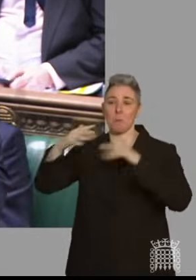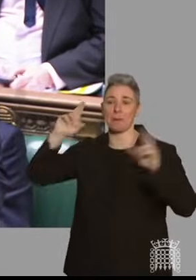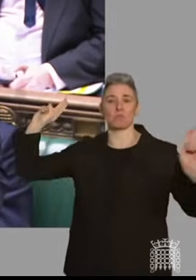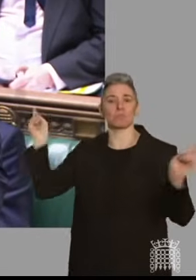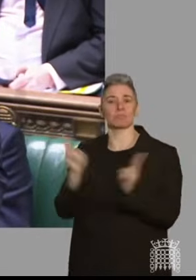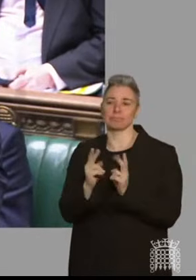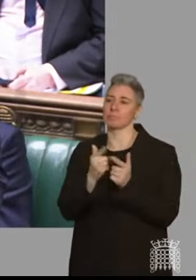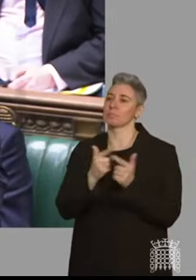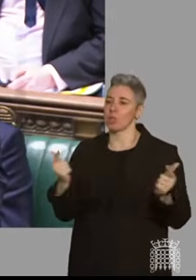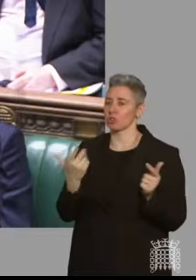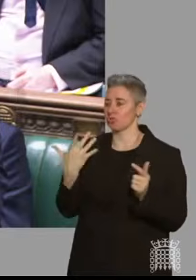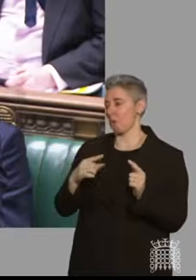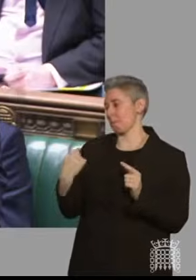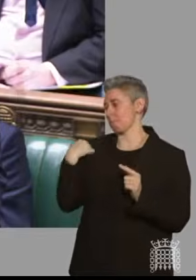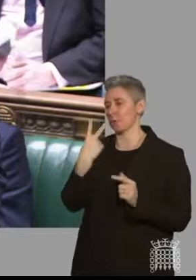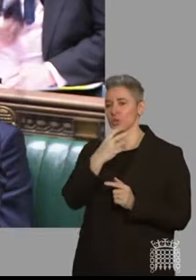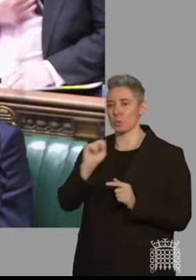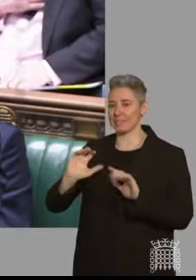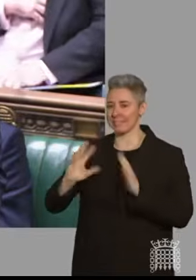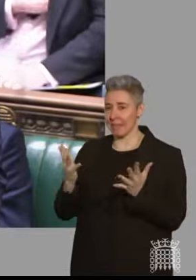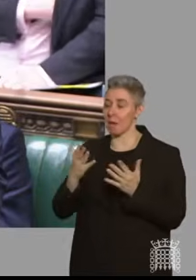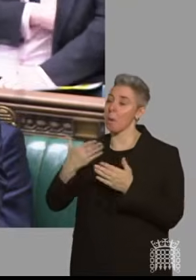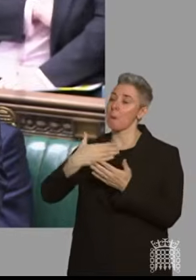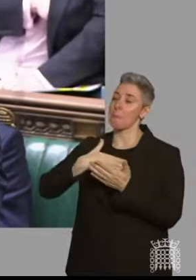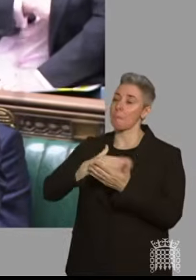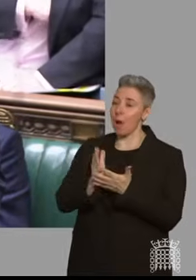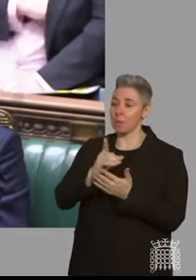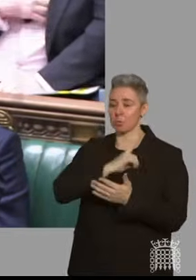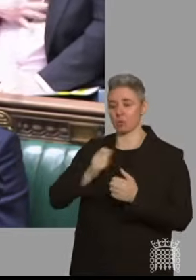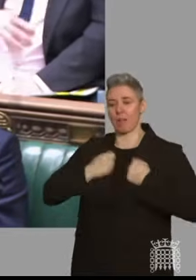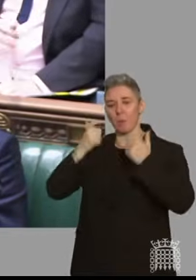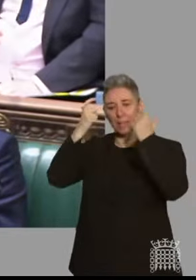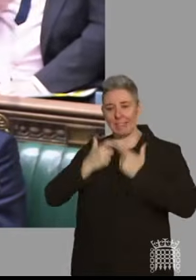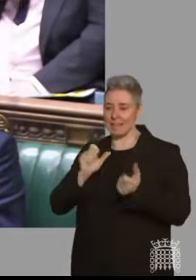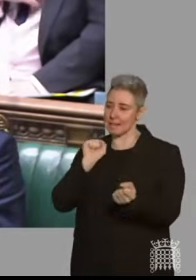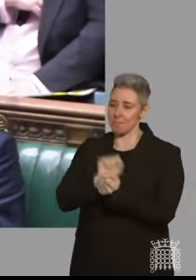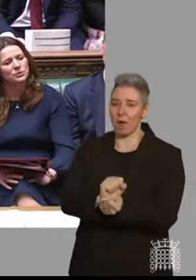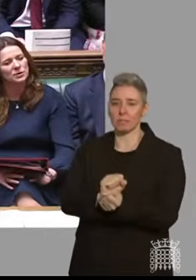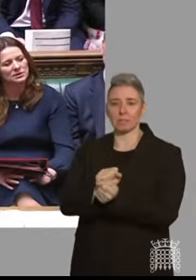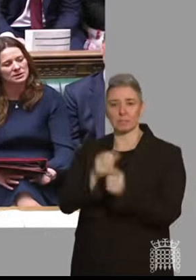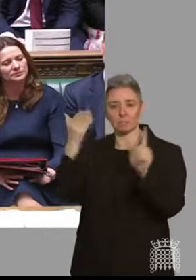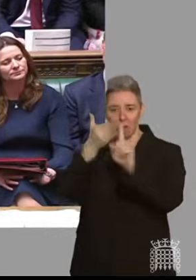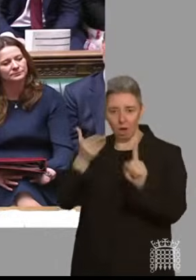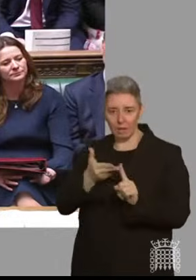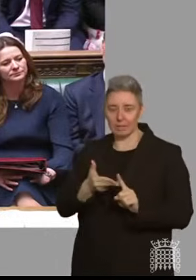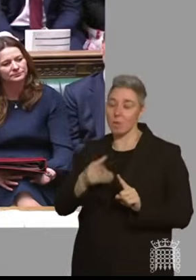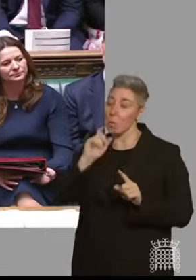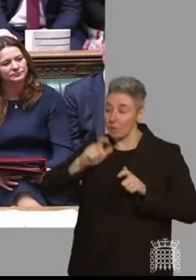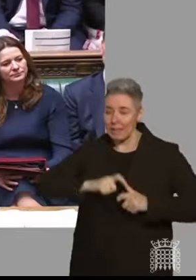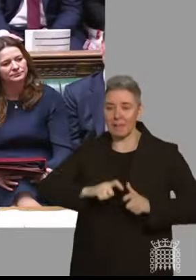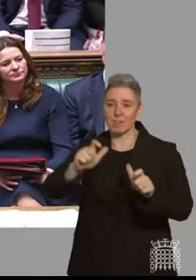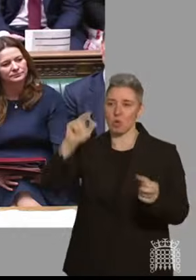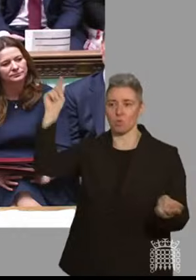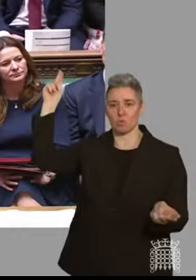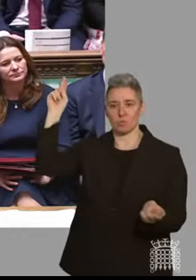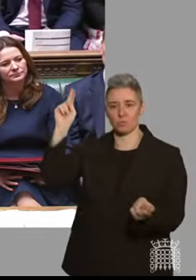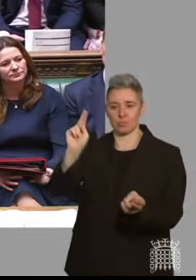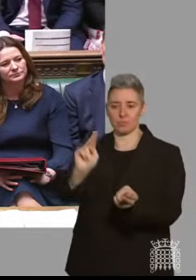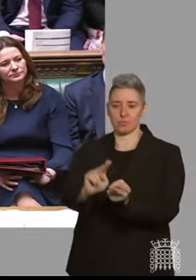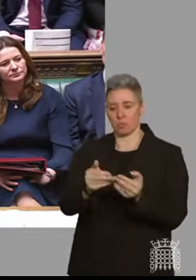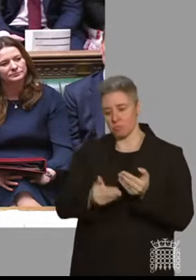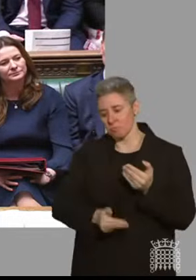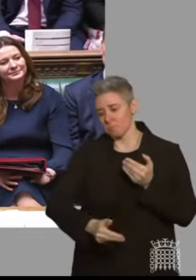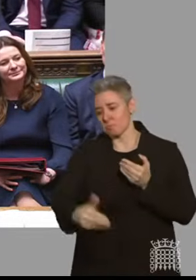legally binding targets to reduce concentrations. They will continue to reduce over the following years. And on top of that, we've also provided almost £1